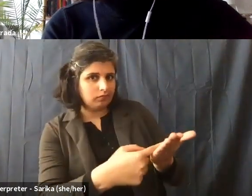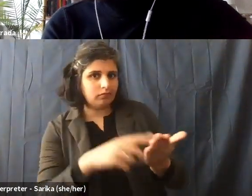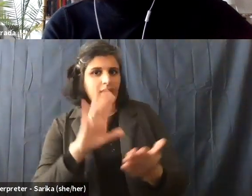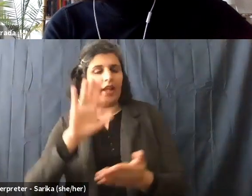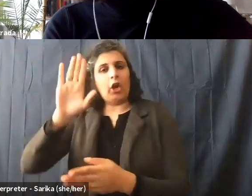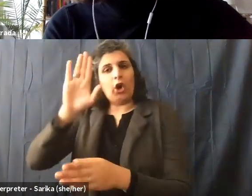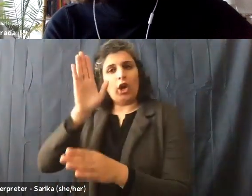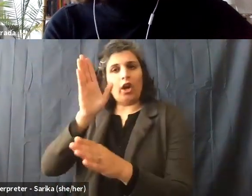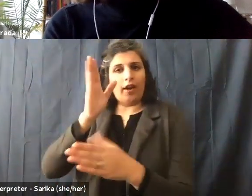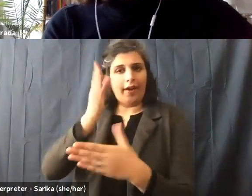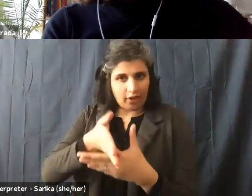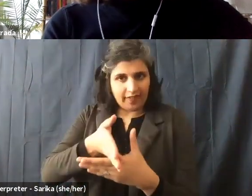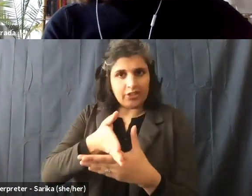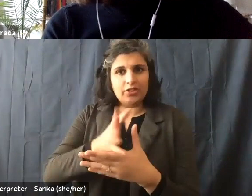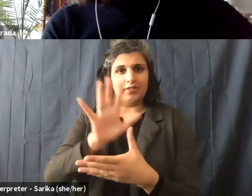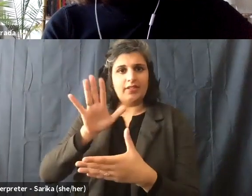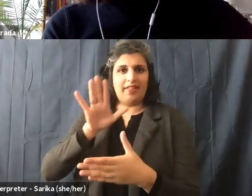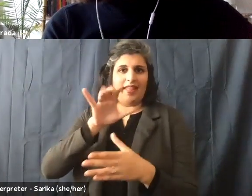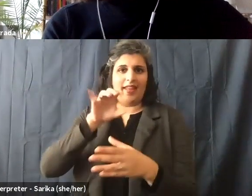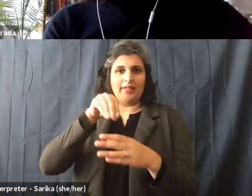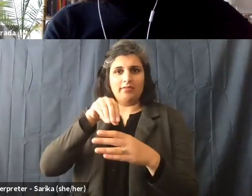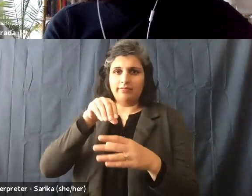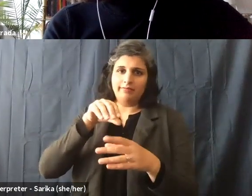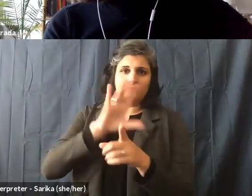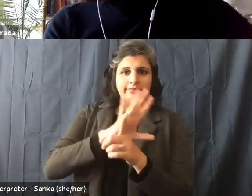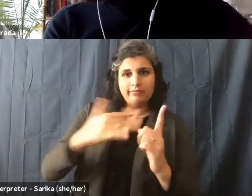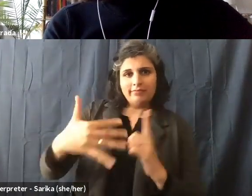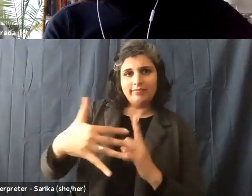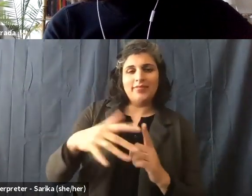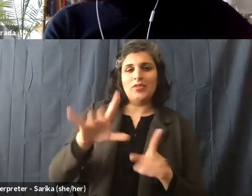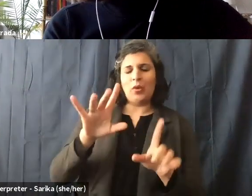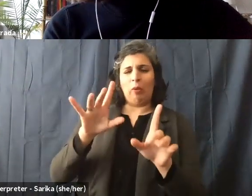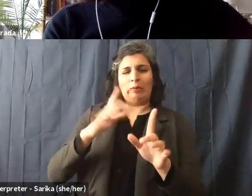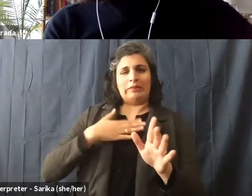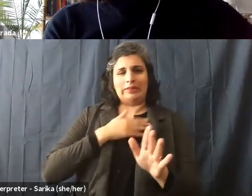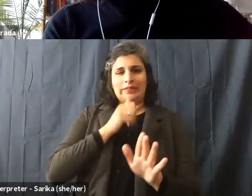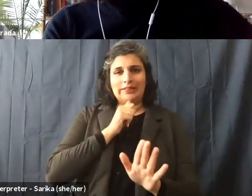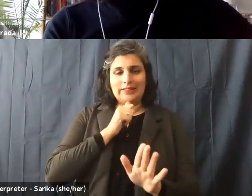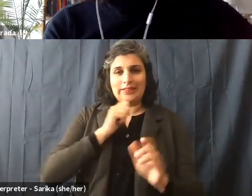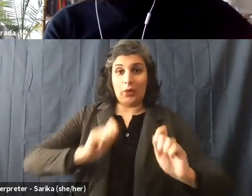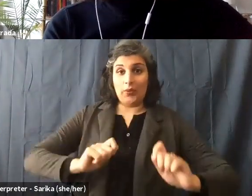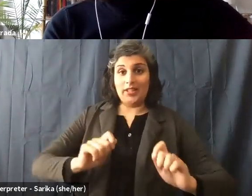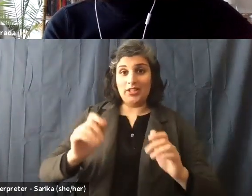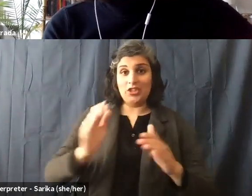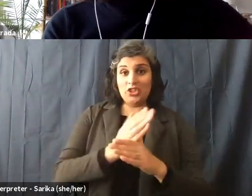its contents. So bear with me for a moment while I share my screen.